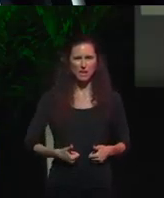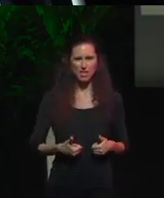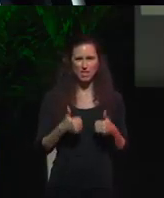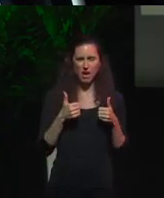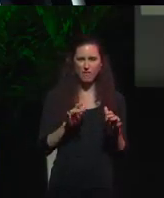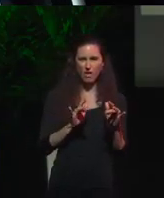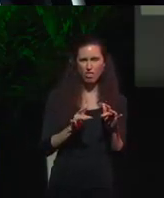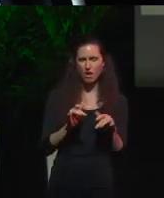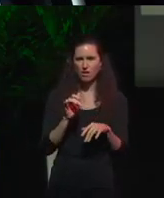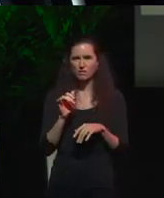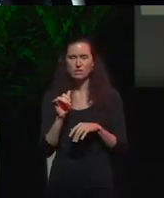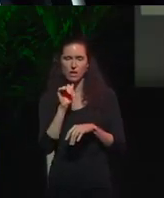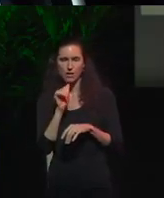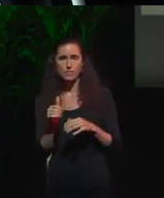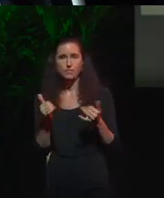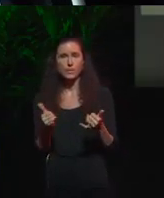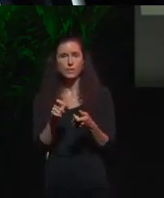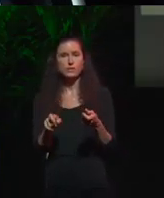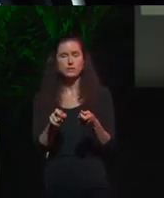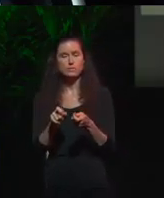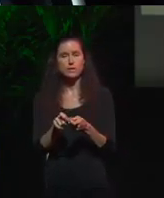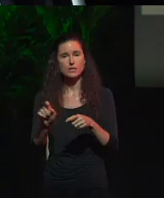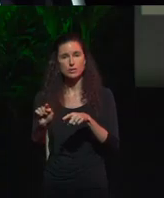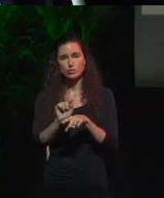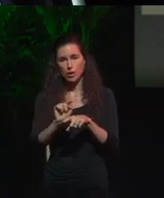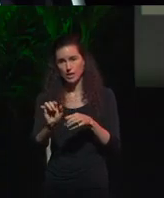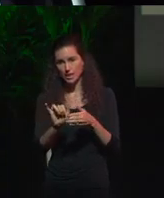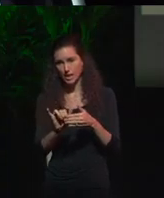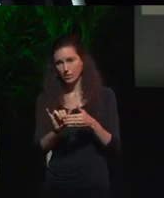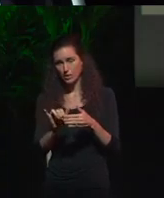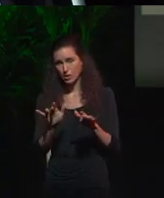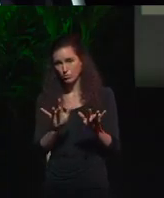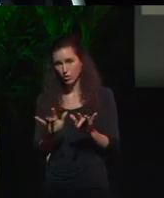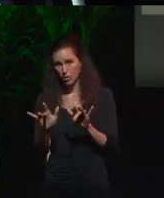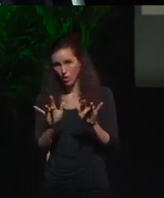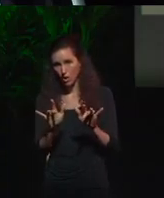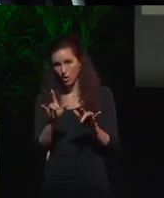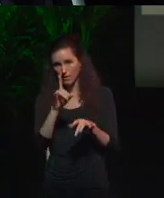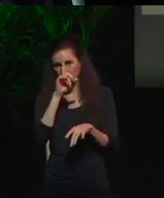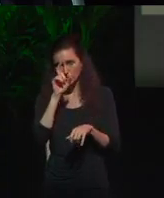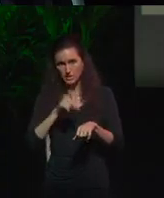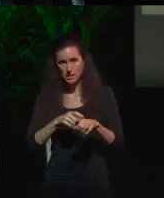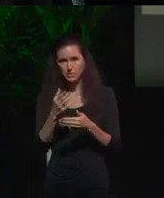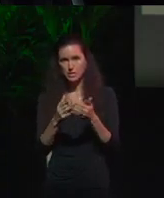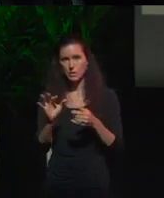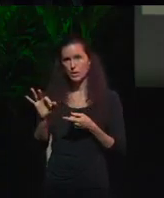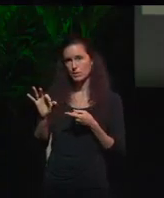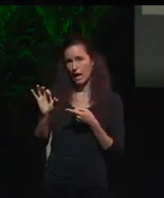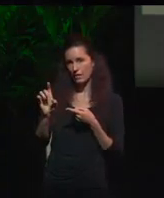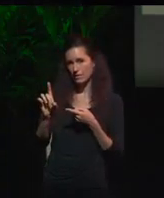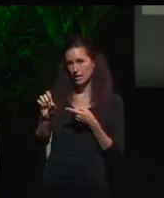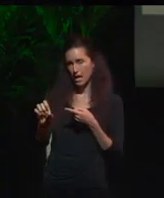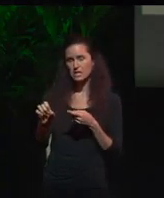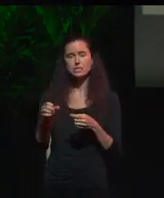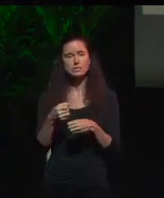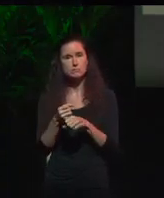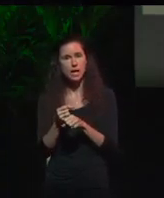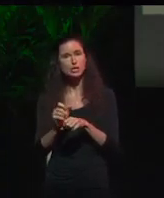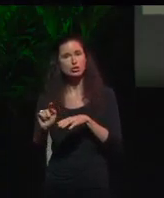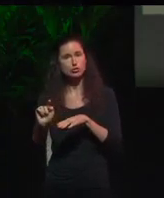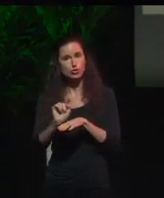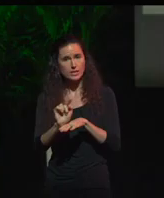are discipline-specific trainings that we've recorded over the summer and placed there, and some of those FDSs have created trainings that are on there, so